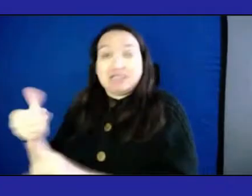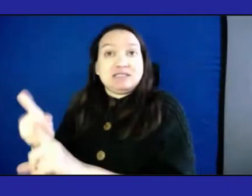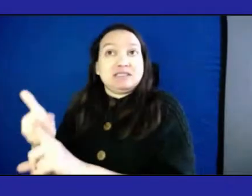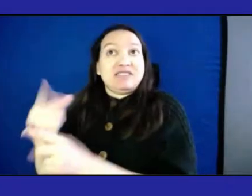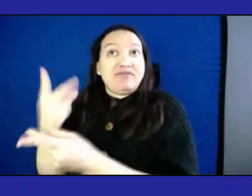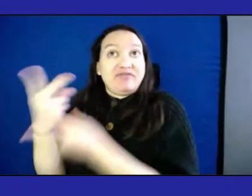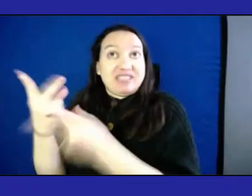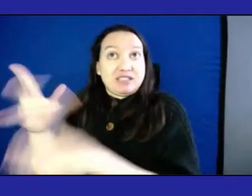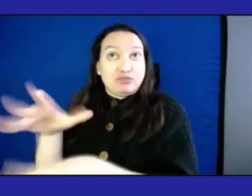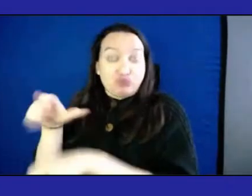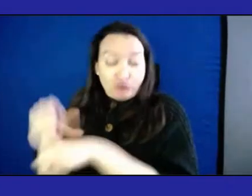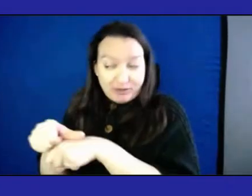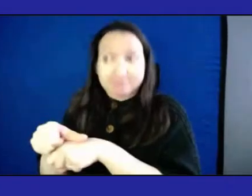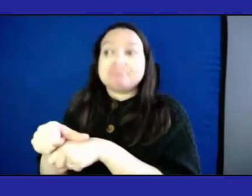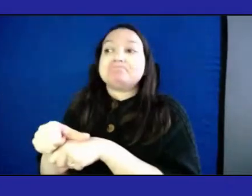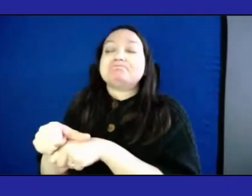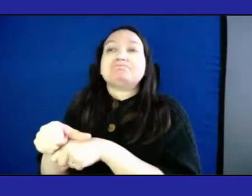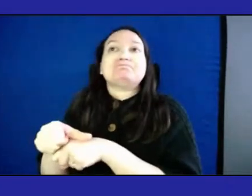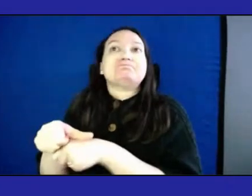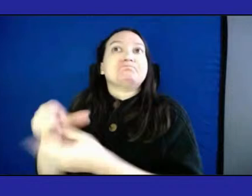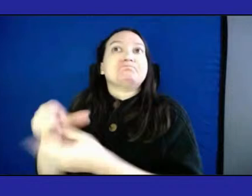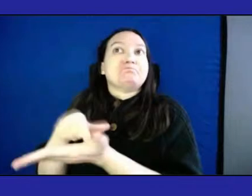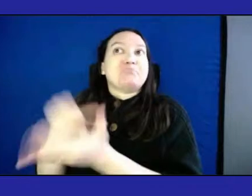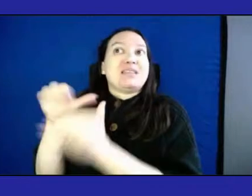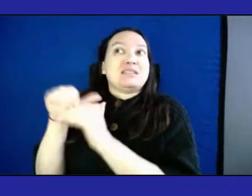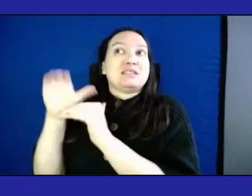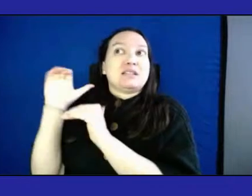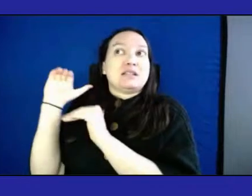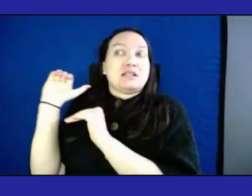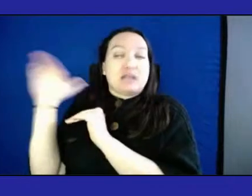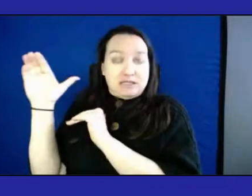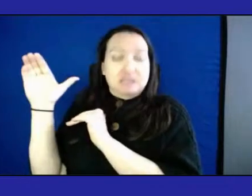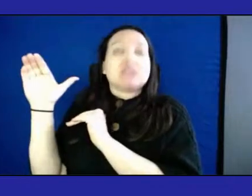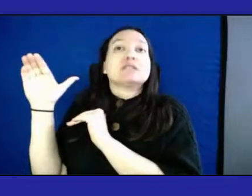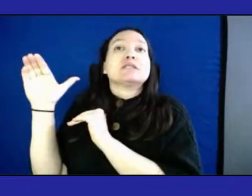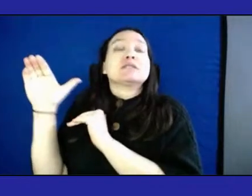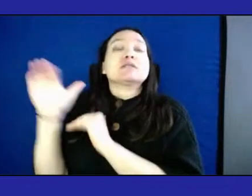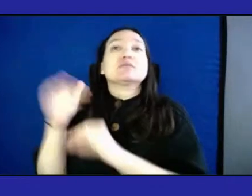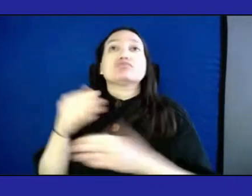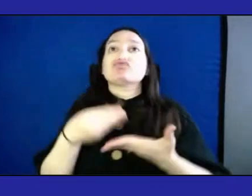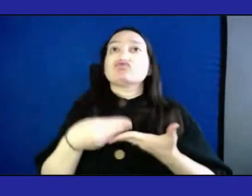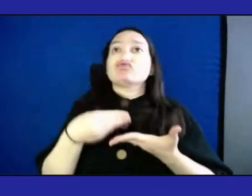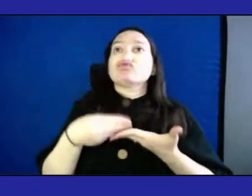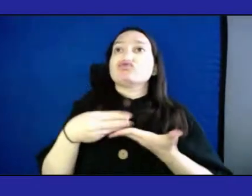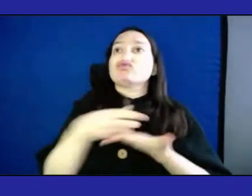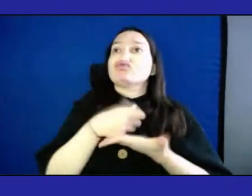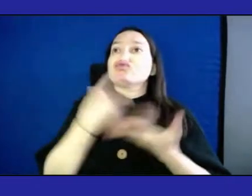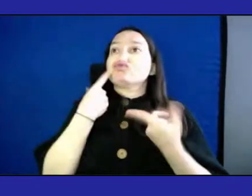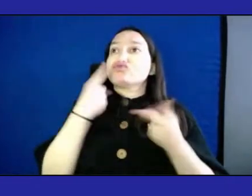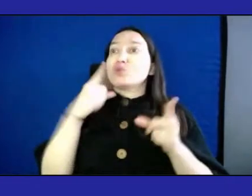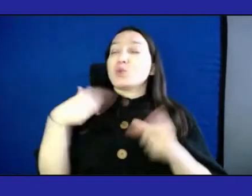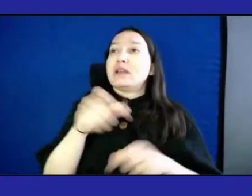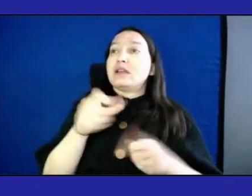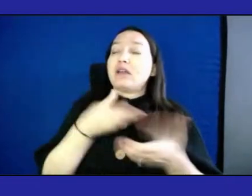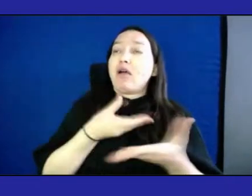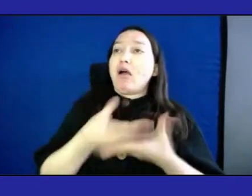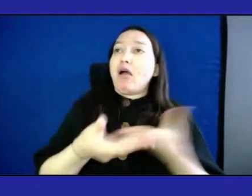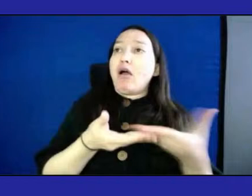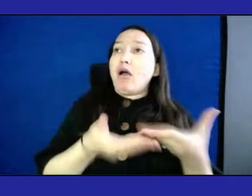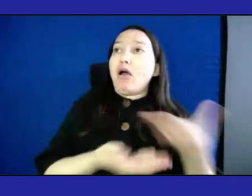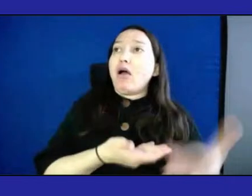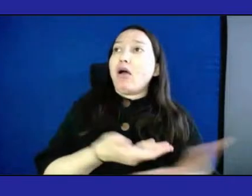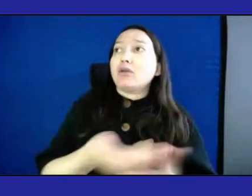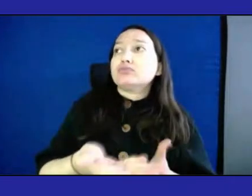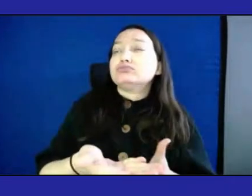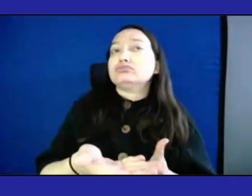that visit is billed, then the economics of it work, and then we can hire as many as, you